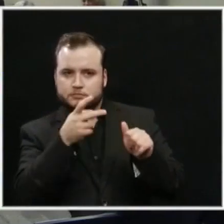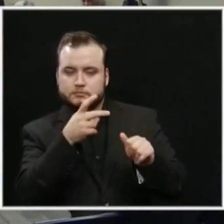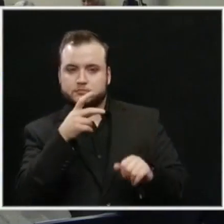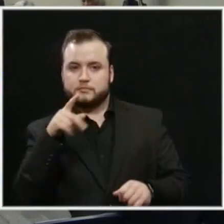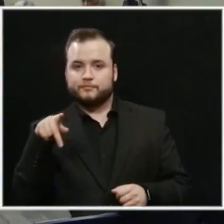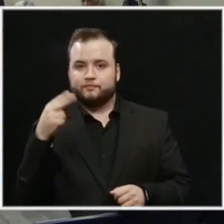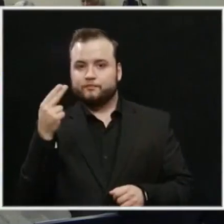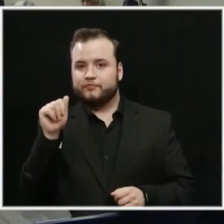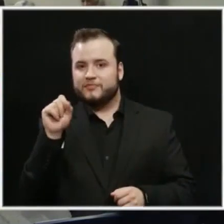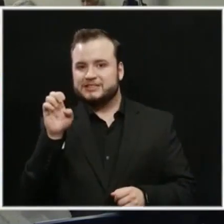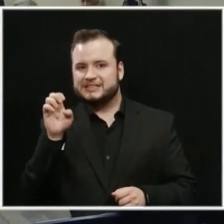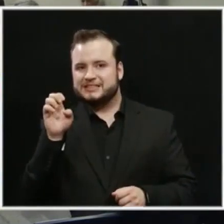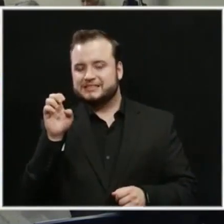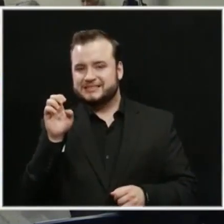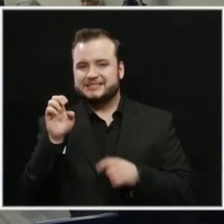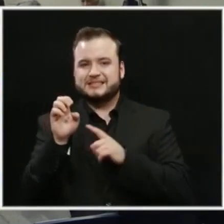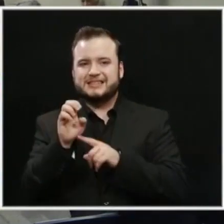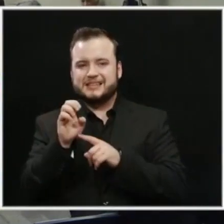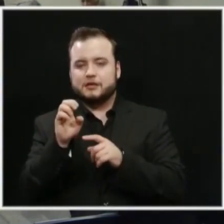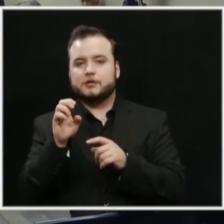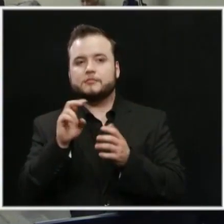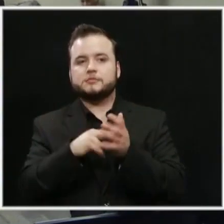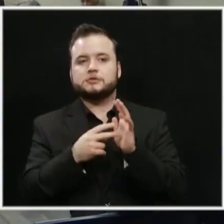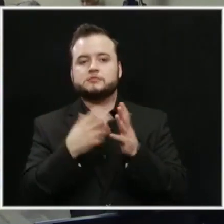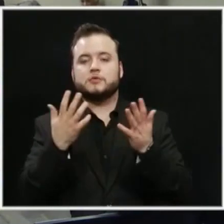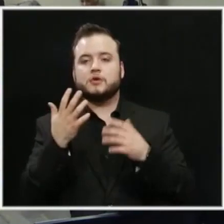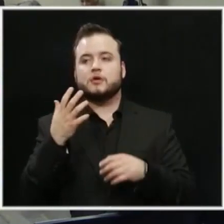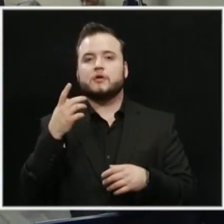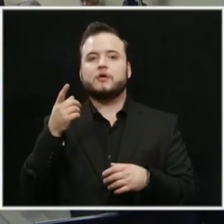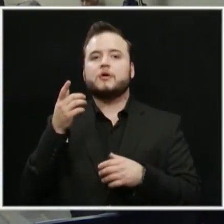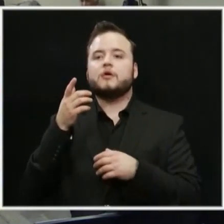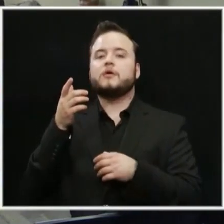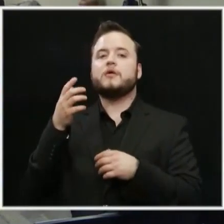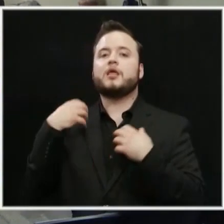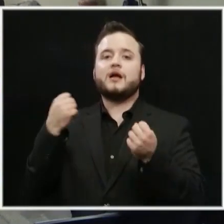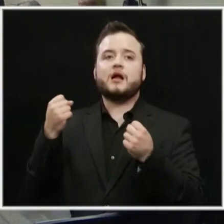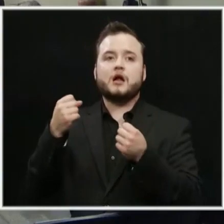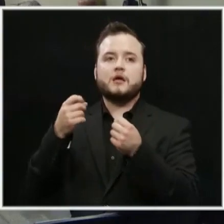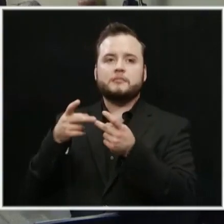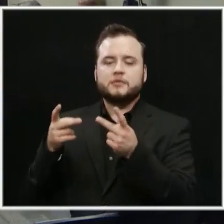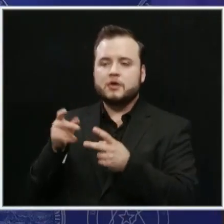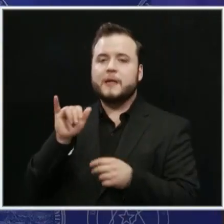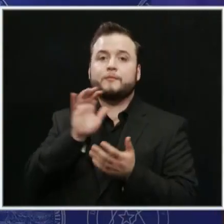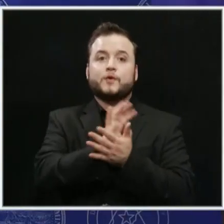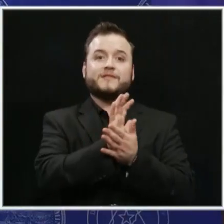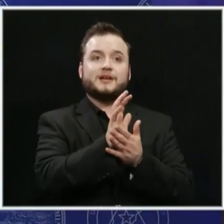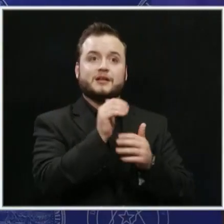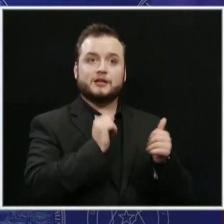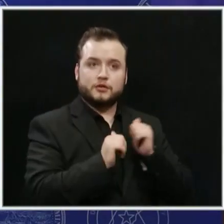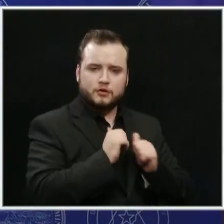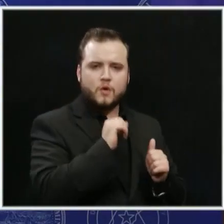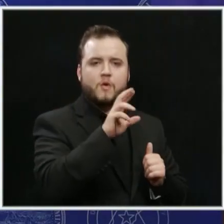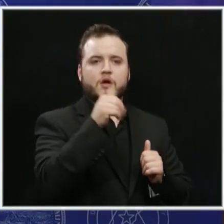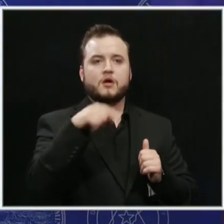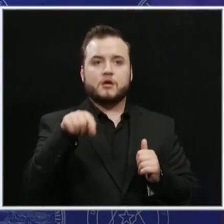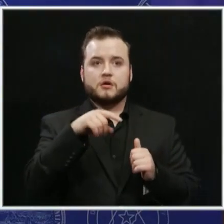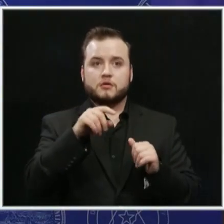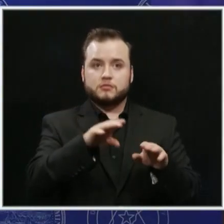and movie theaters and those types of things? Would it be more of a gradual reopening? And that's the way the president's plan put out. Like I said,